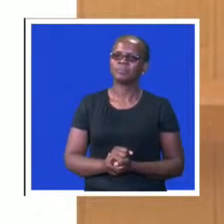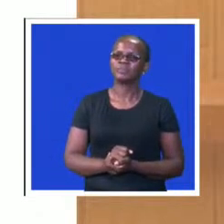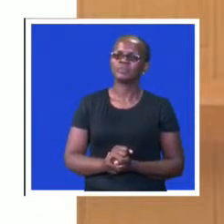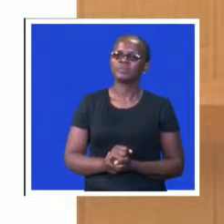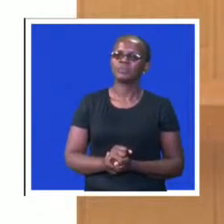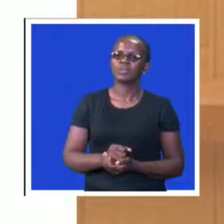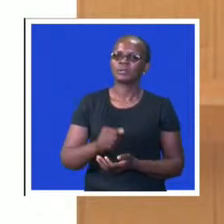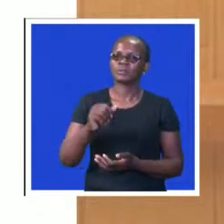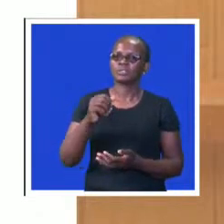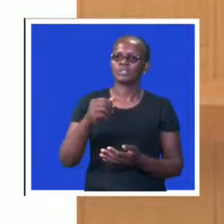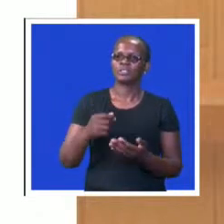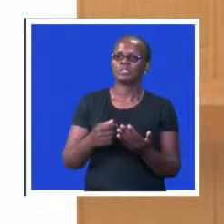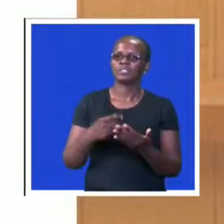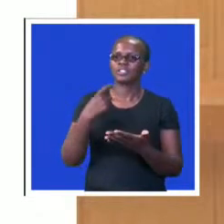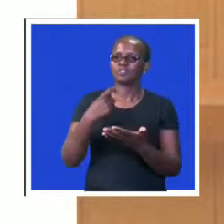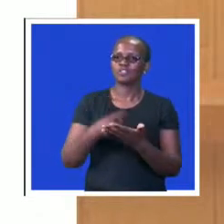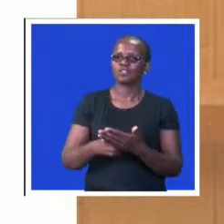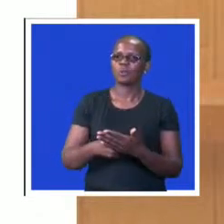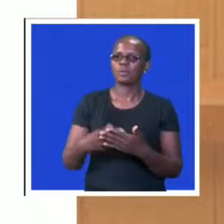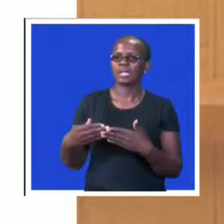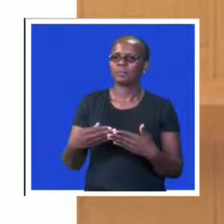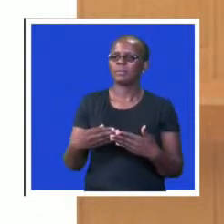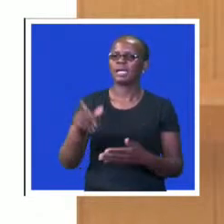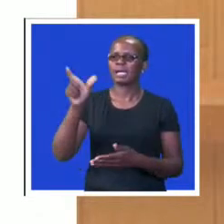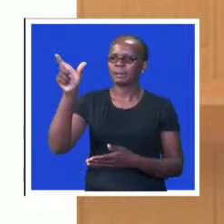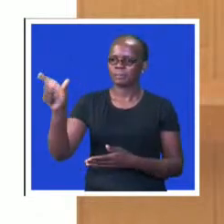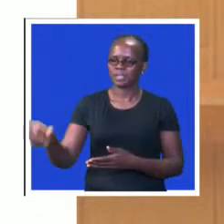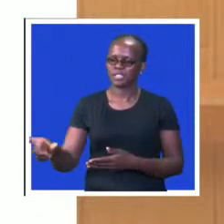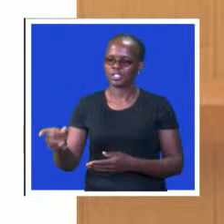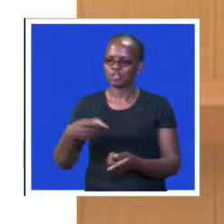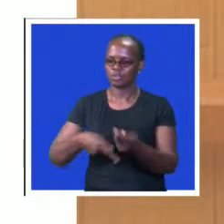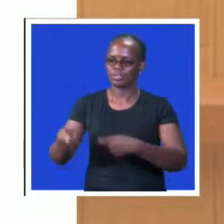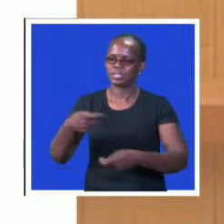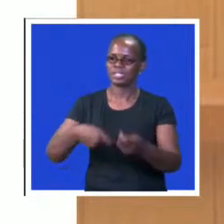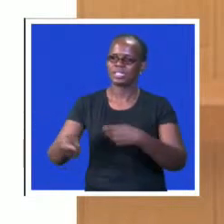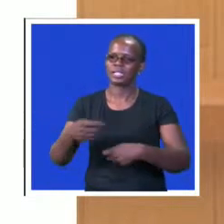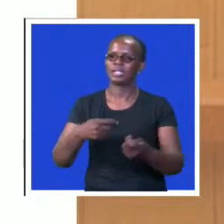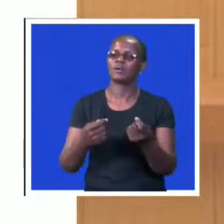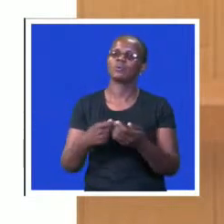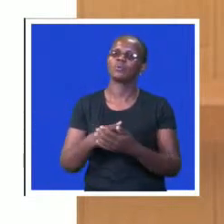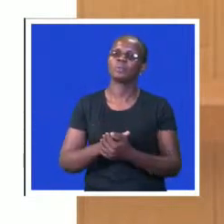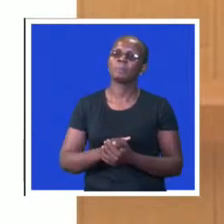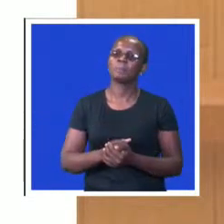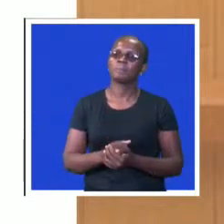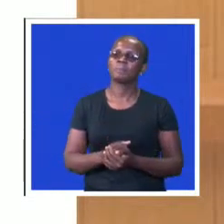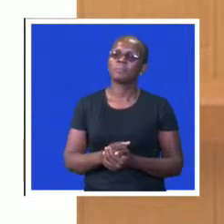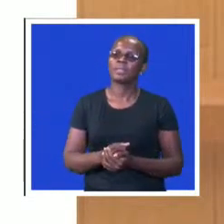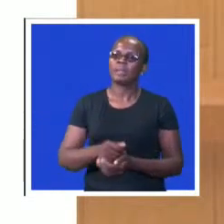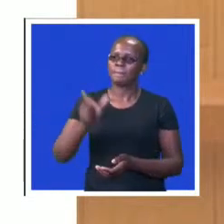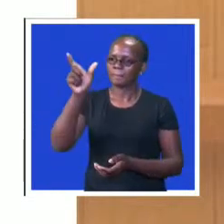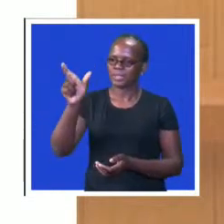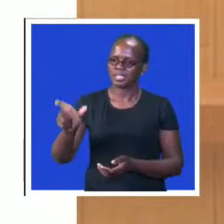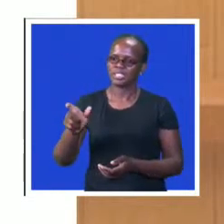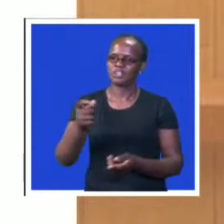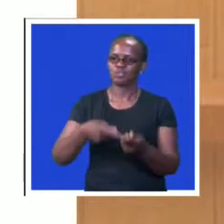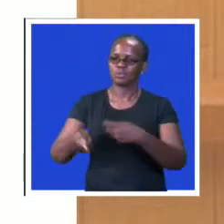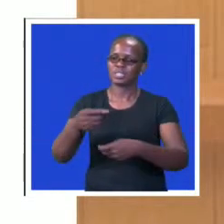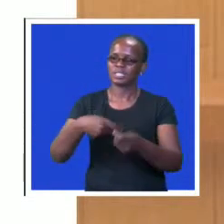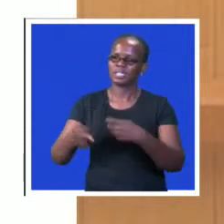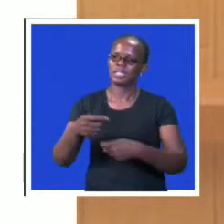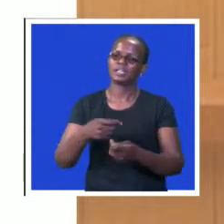Shopkeeper. A shopkeeper is a person who sells in a shop. A shopkeeper is a person who sells in a shop.